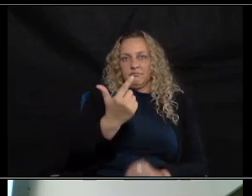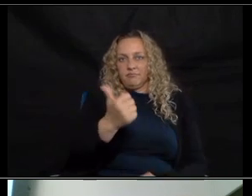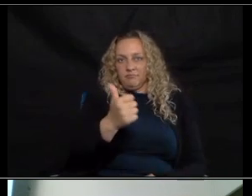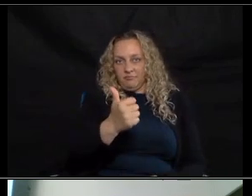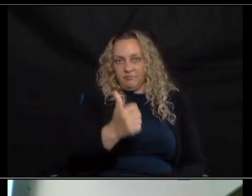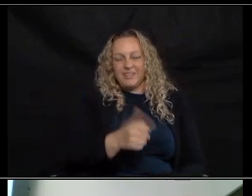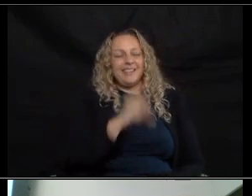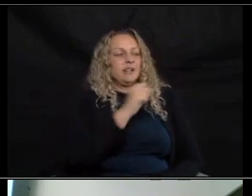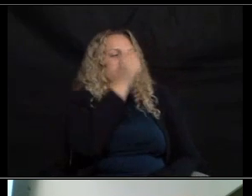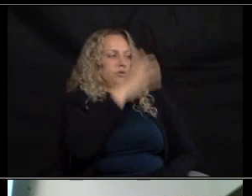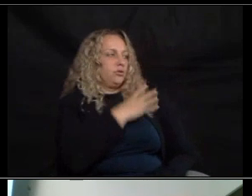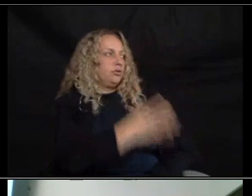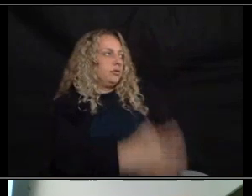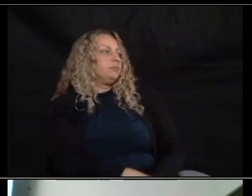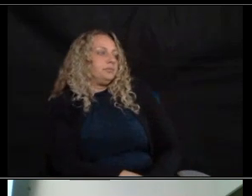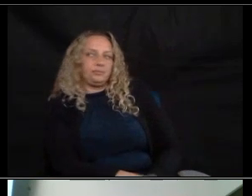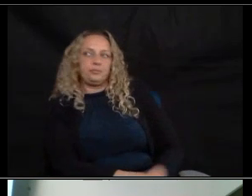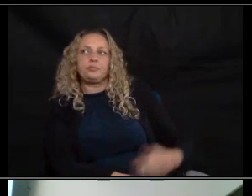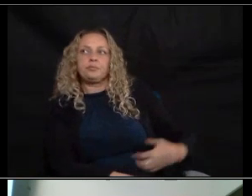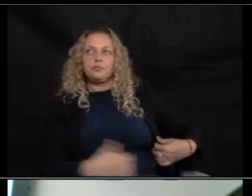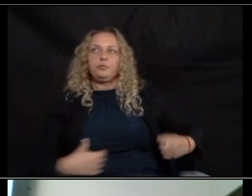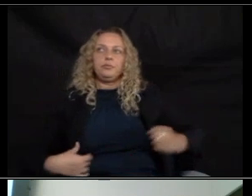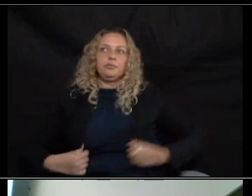Yes, sir. All